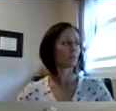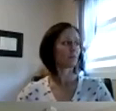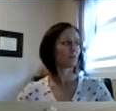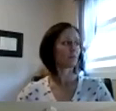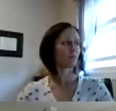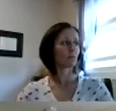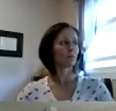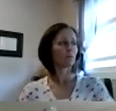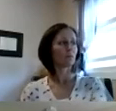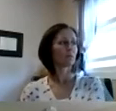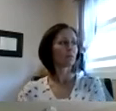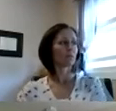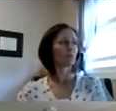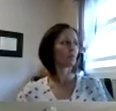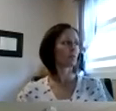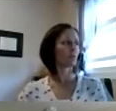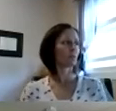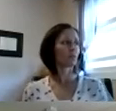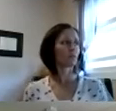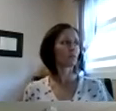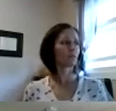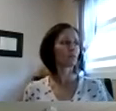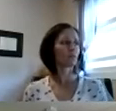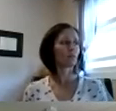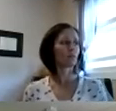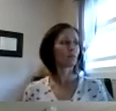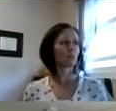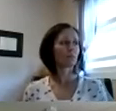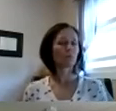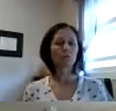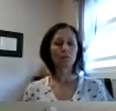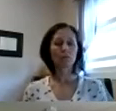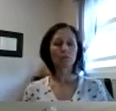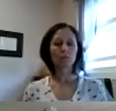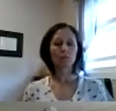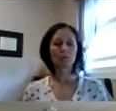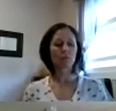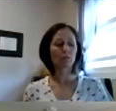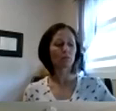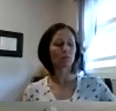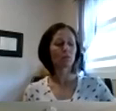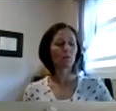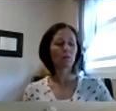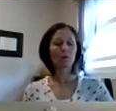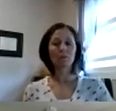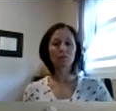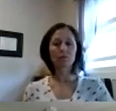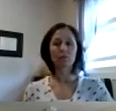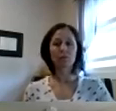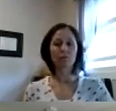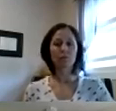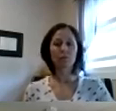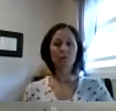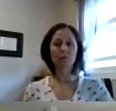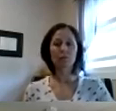of the eligibility requirements, but that gives us some examples of the types of organizations that are eligible for emergency assistance